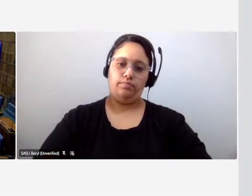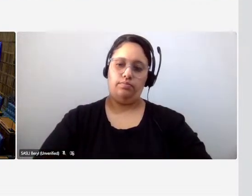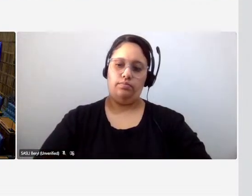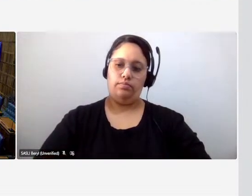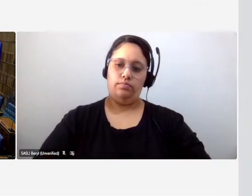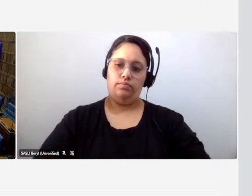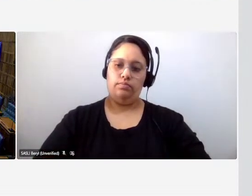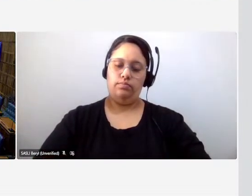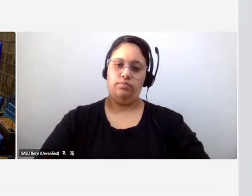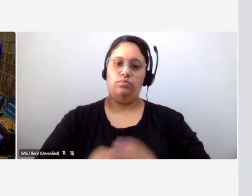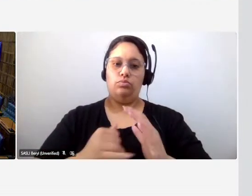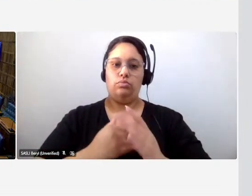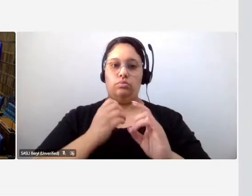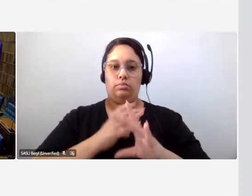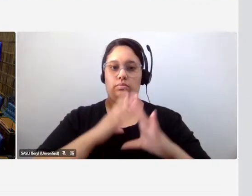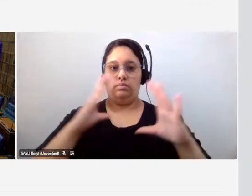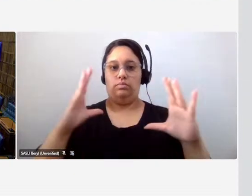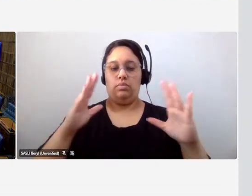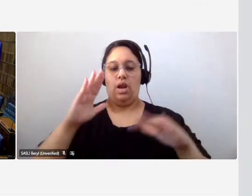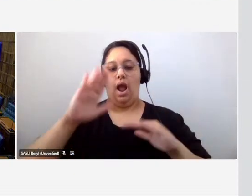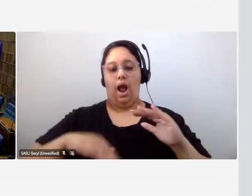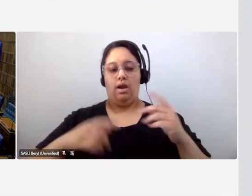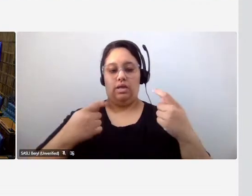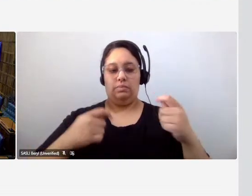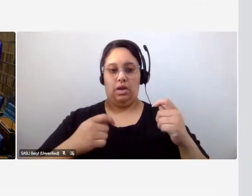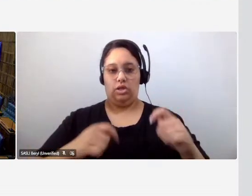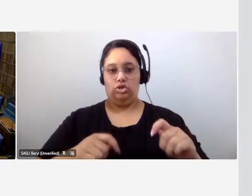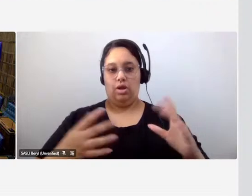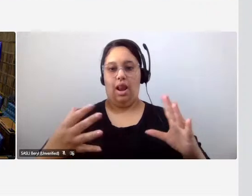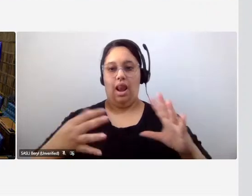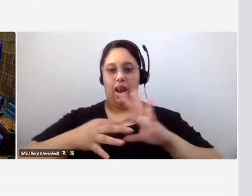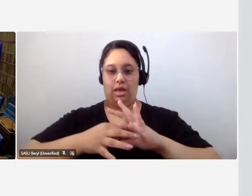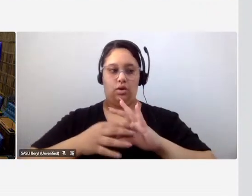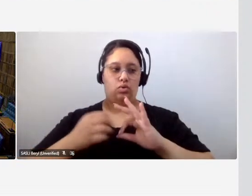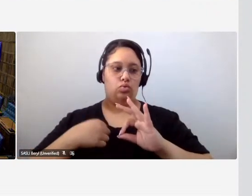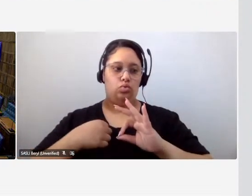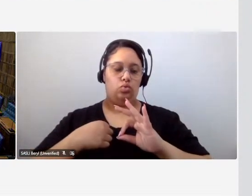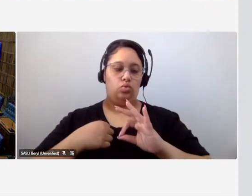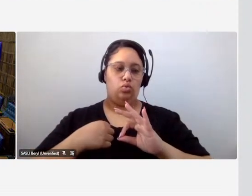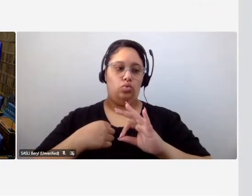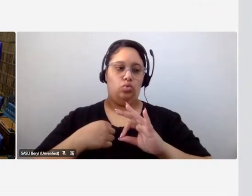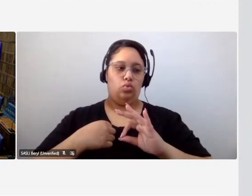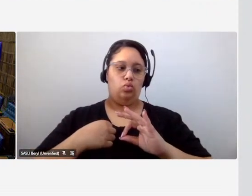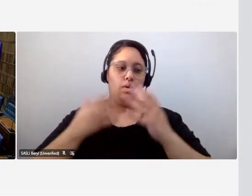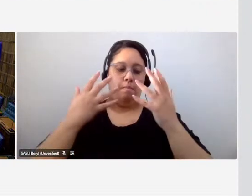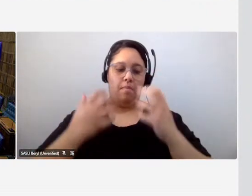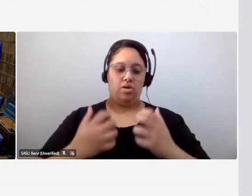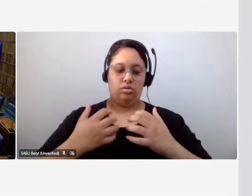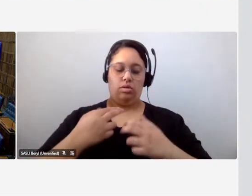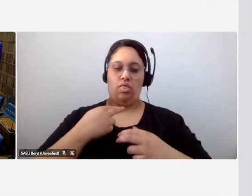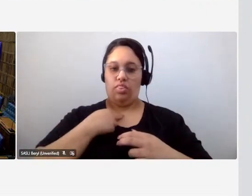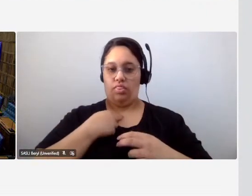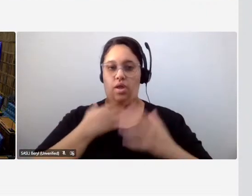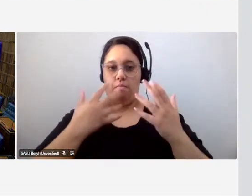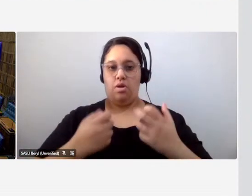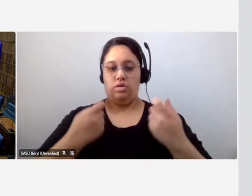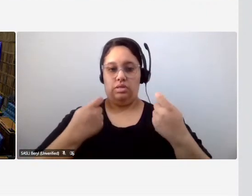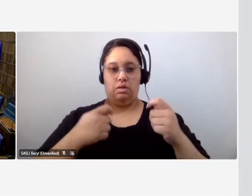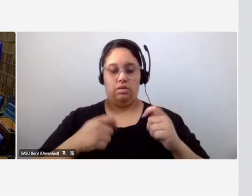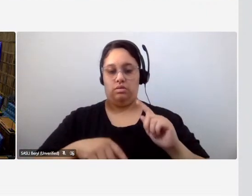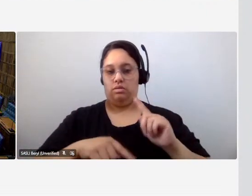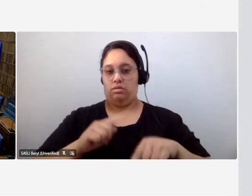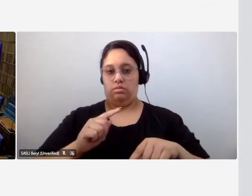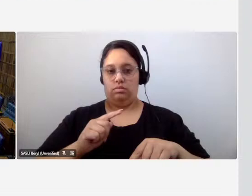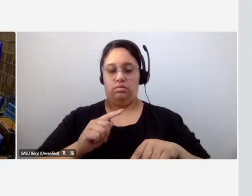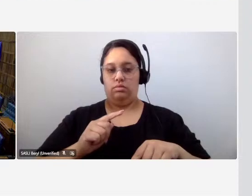Just to be clear there, so in other words, the under expenditure is related to the freezes in the budget, and it's budgeted expenditure that cannot be.